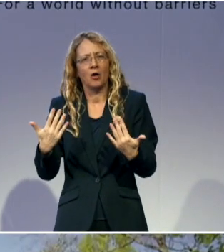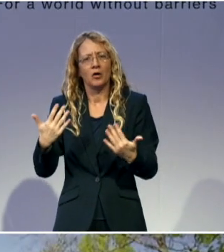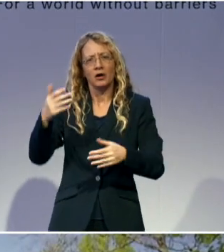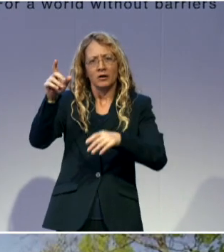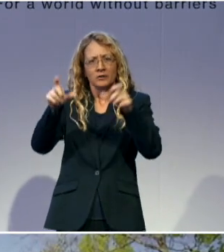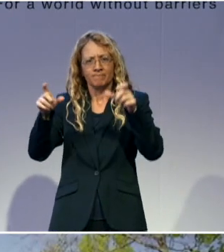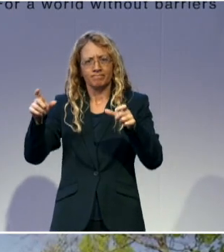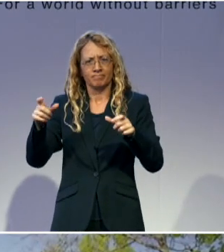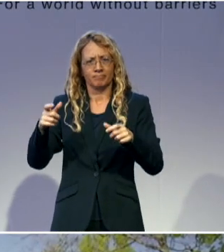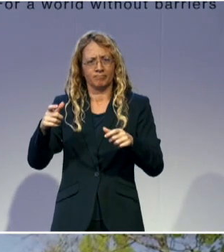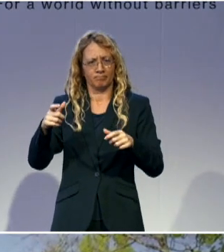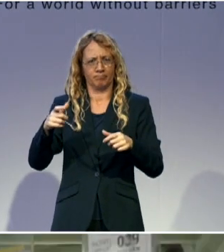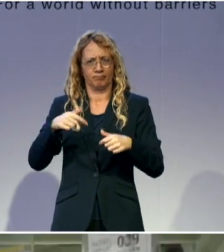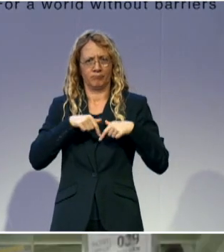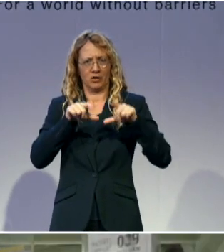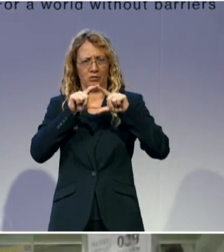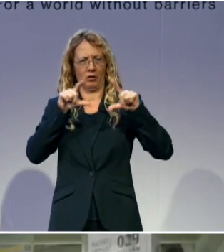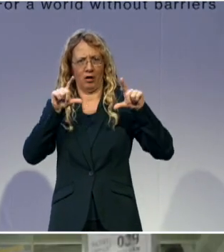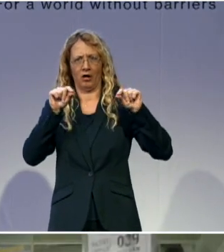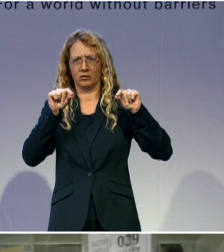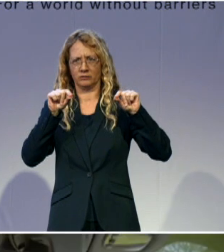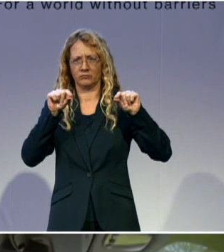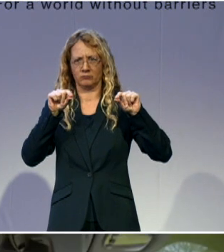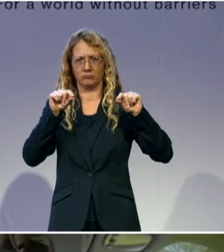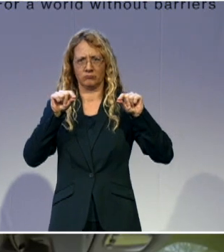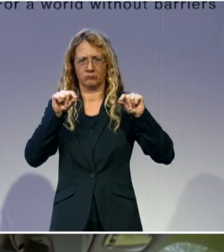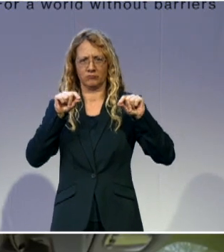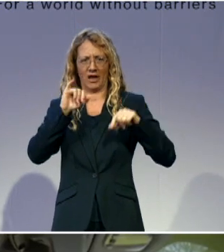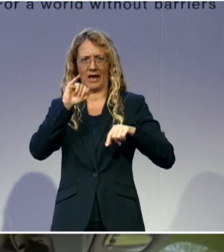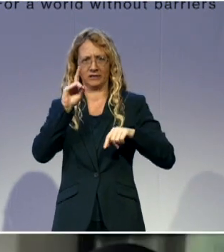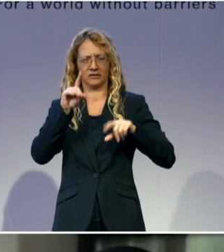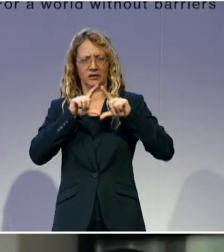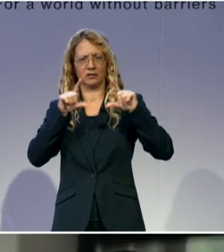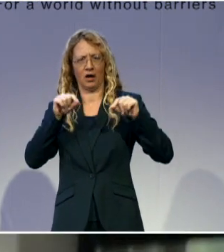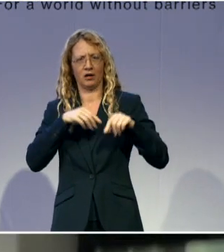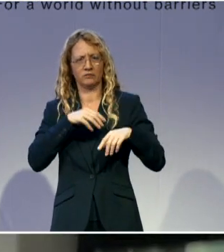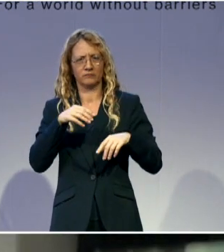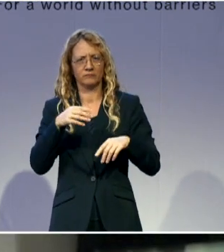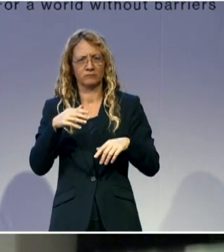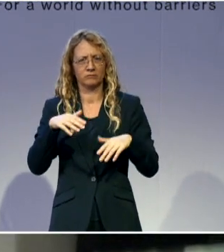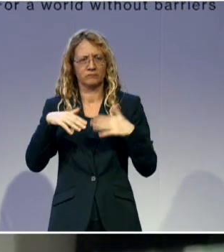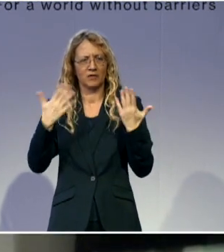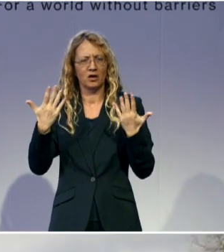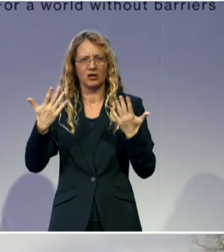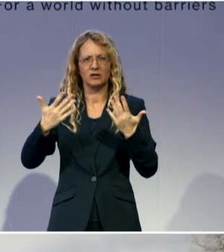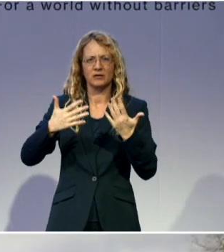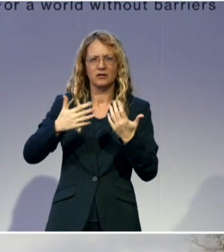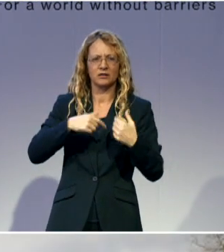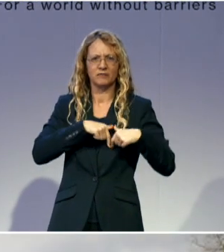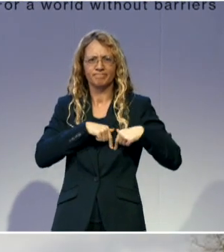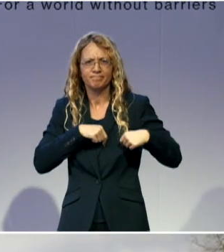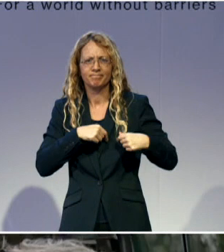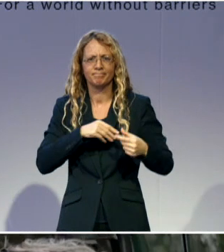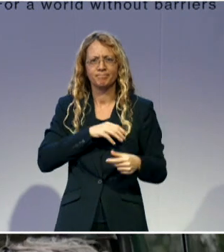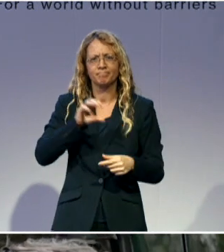nationally recognized brain injury identity cards support fairer and more appropriate treatment and support